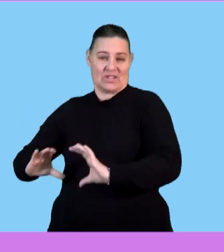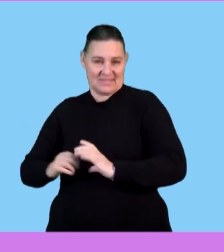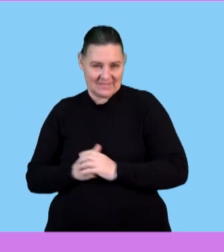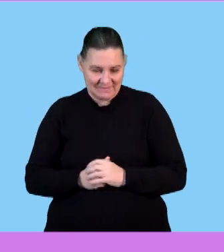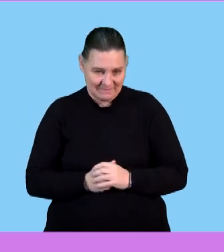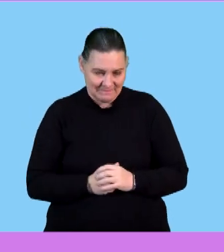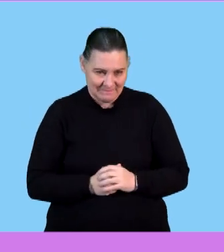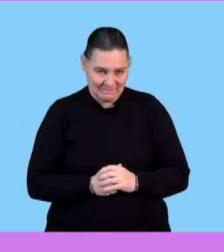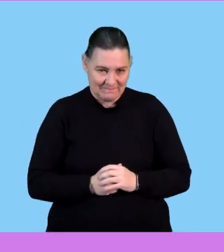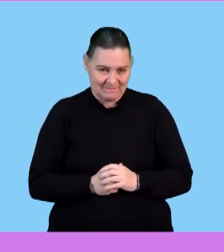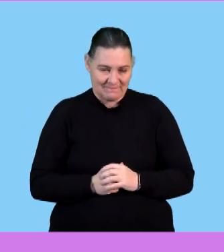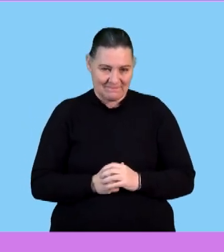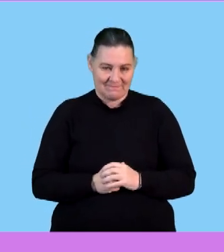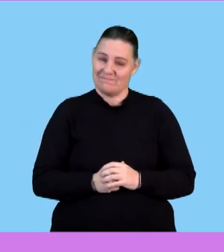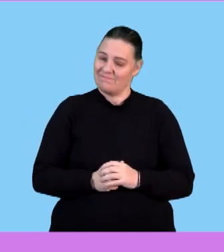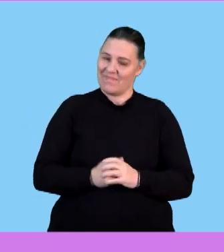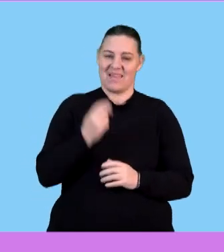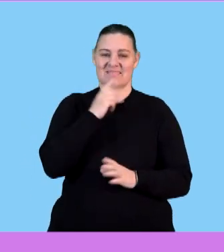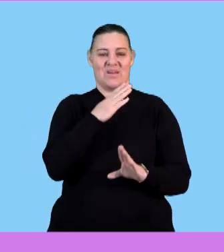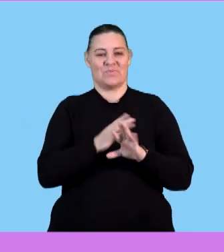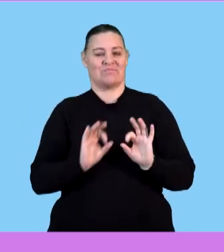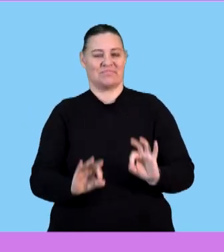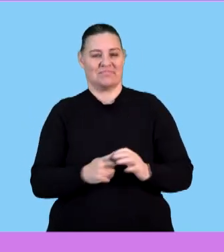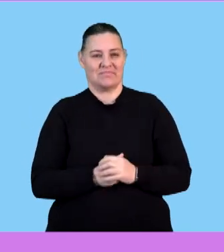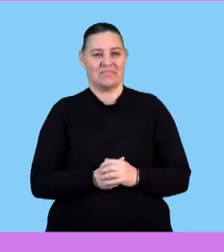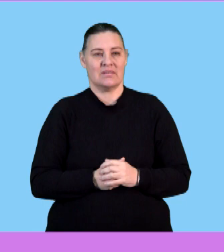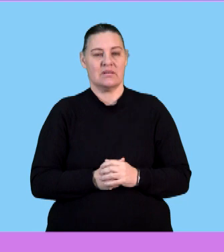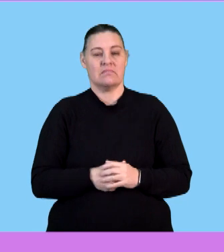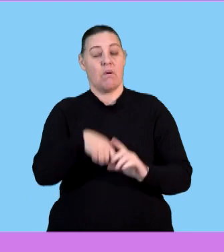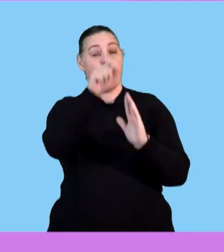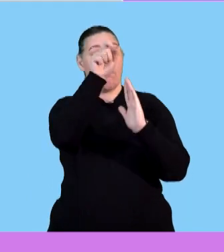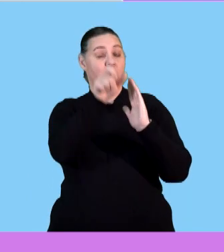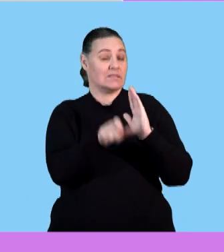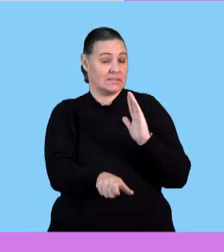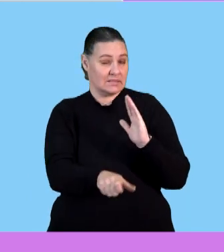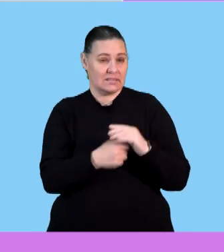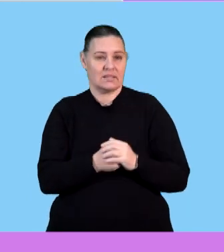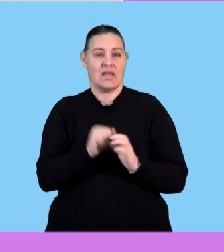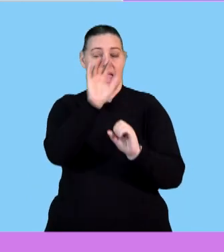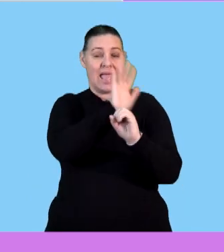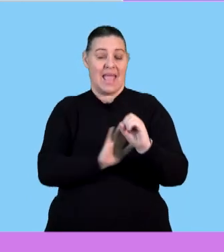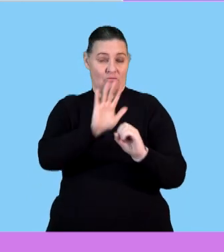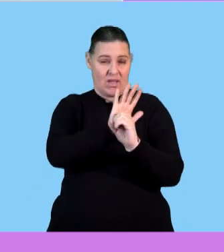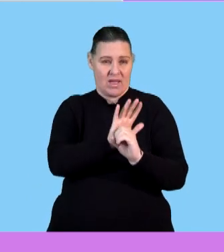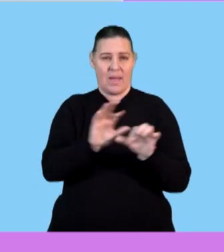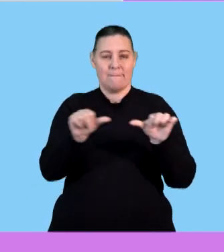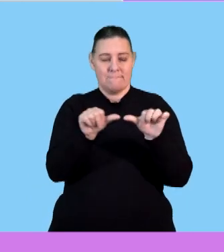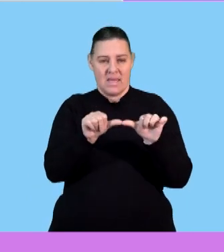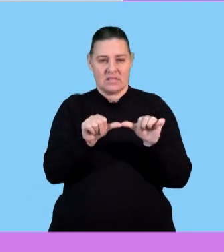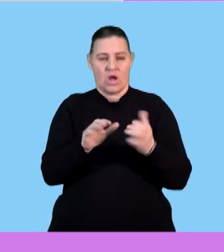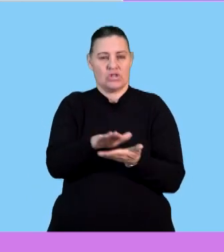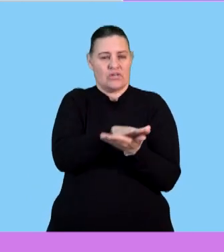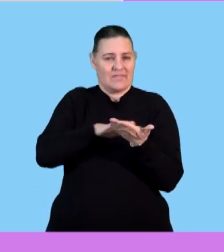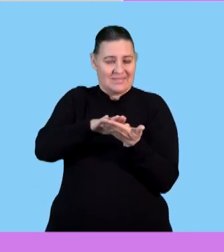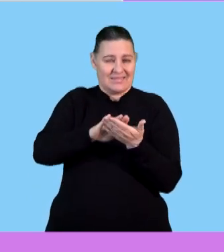triangle. Finally, we found the area of circles. Ah, nice work. Then, the terms I spoke about, the area